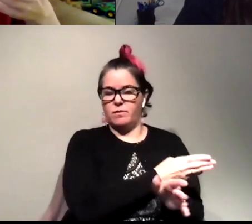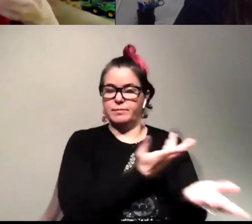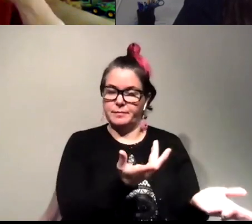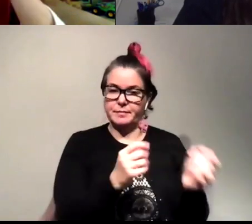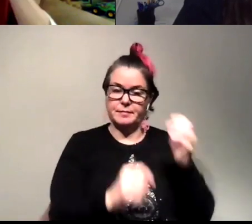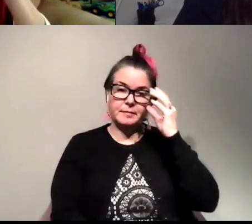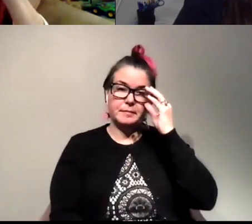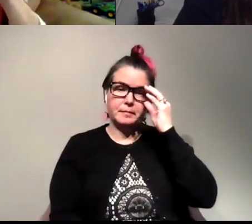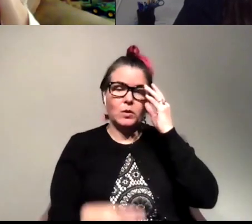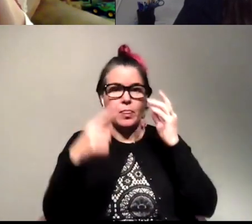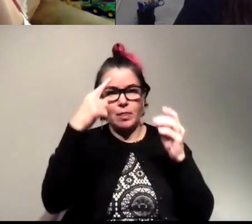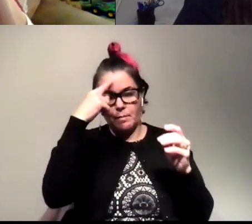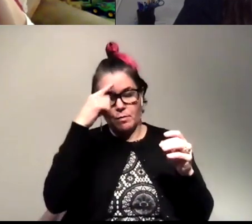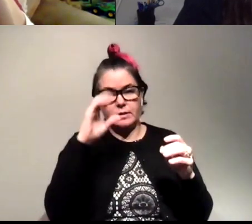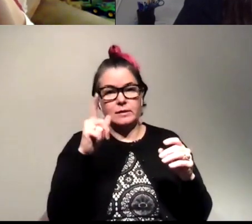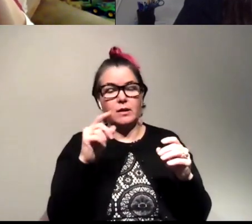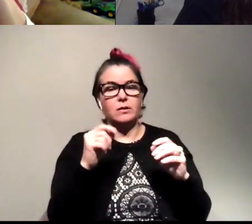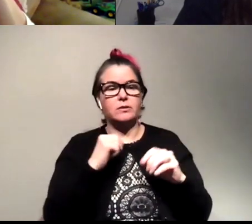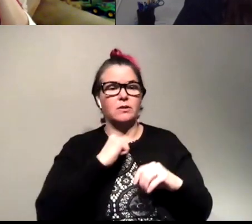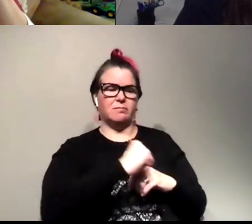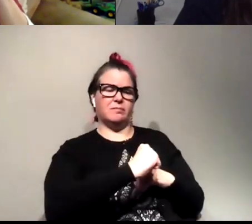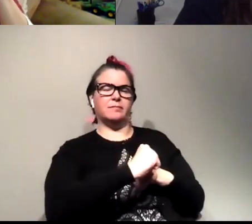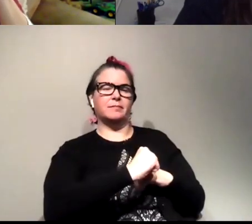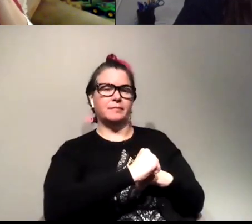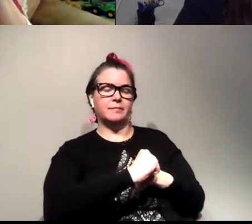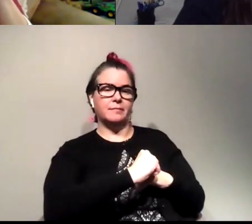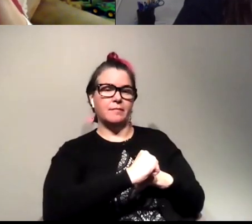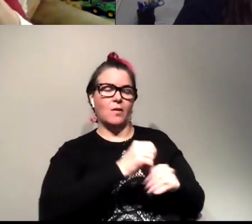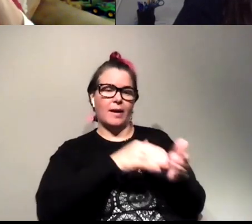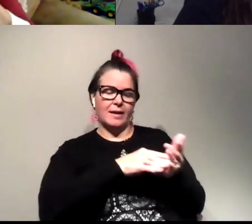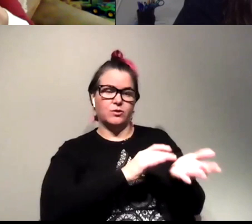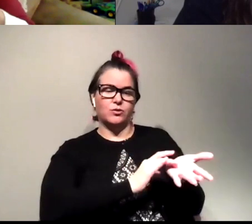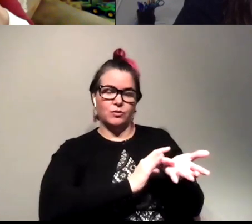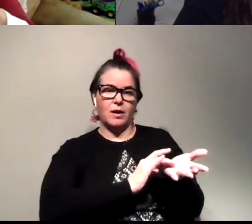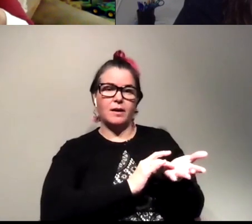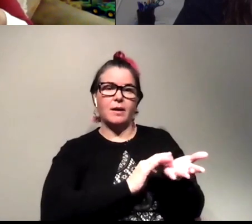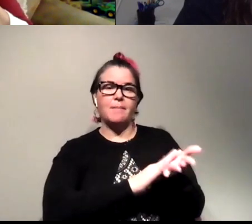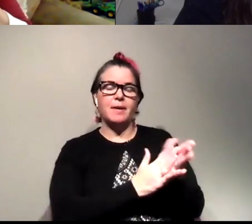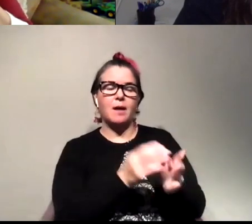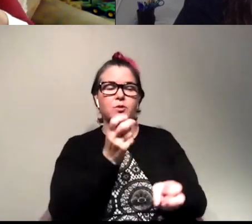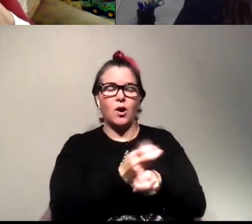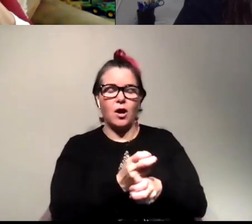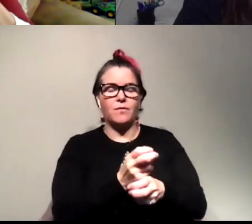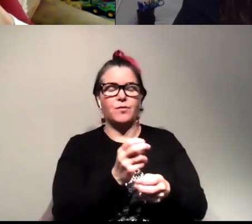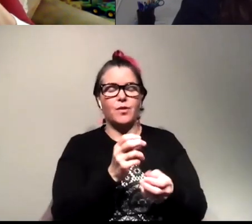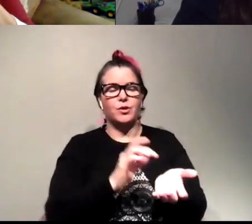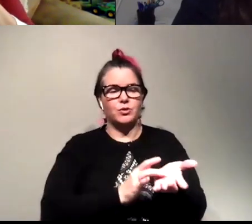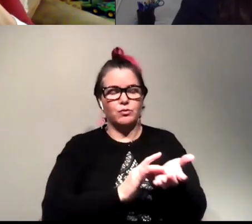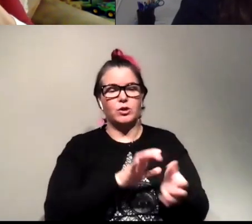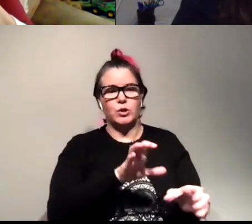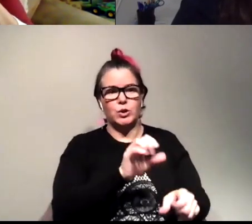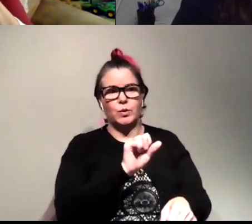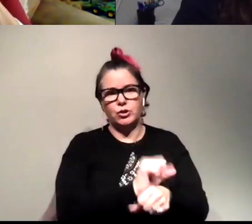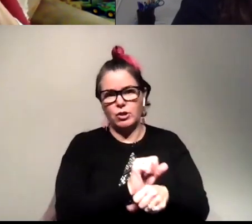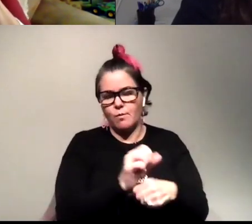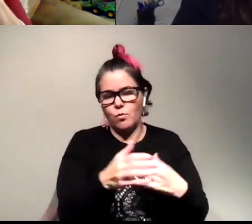the brain cells are starting to resist, and it becomes harder for the drug to do what it's going to do to that